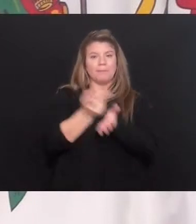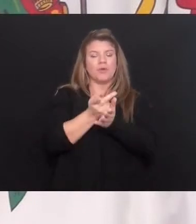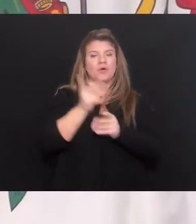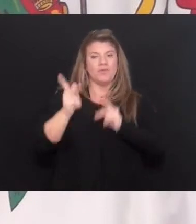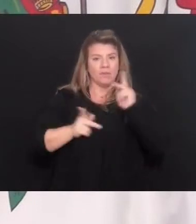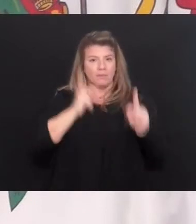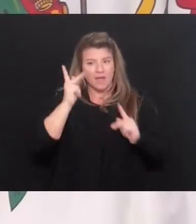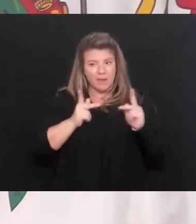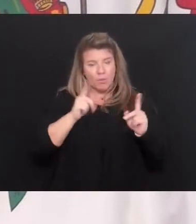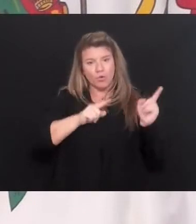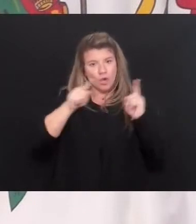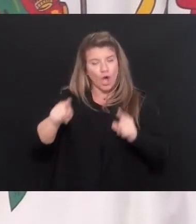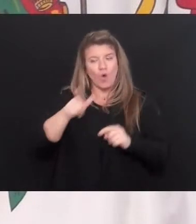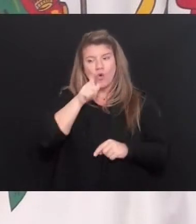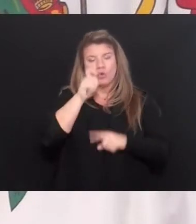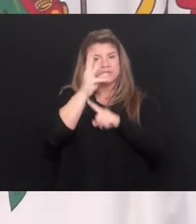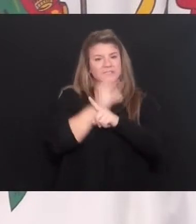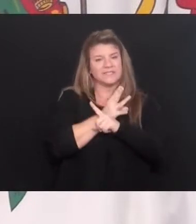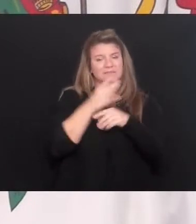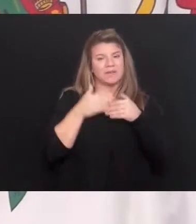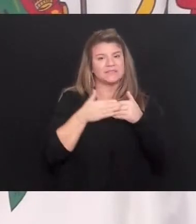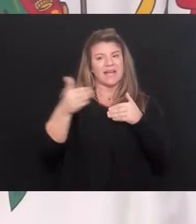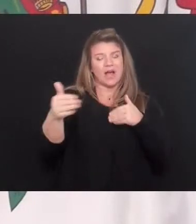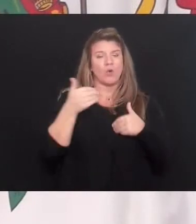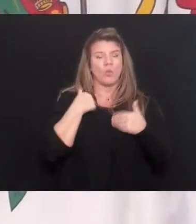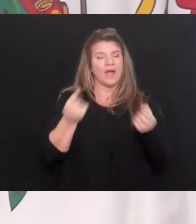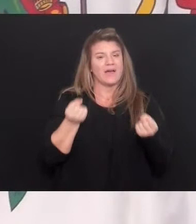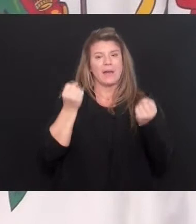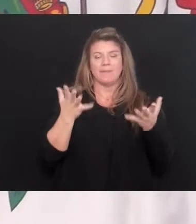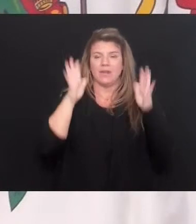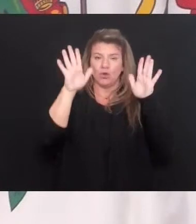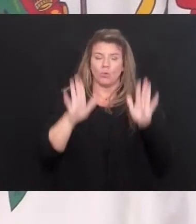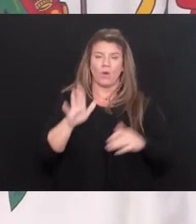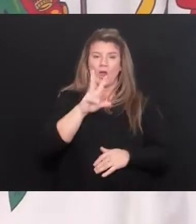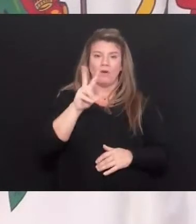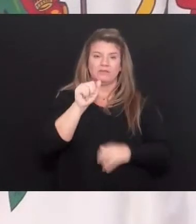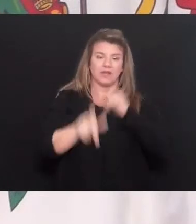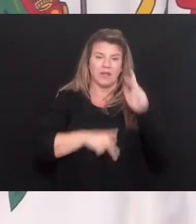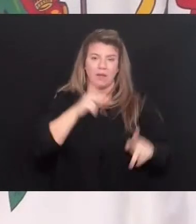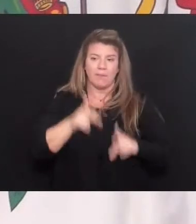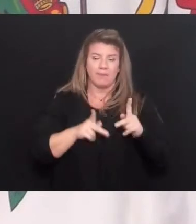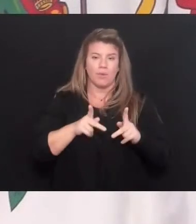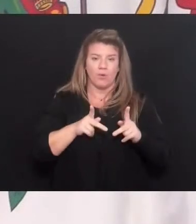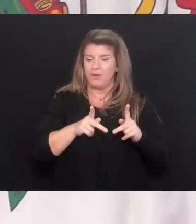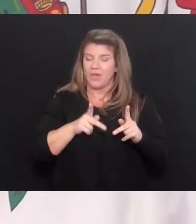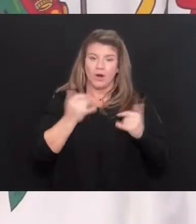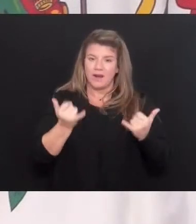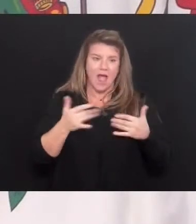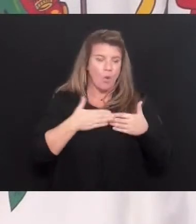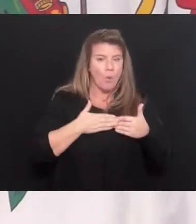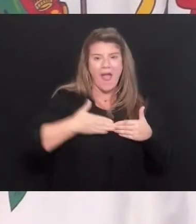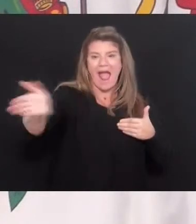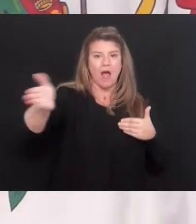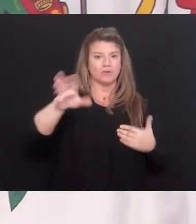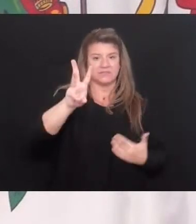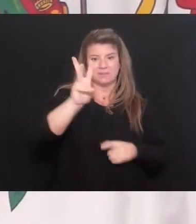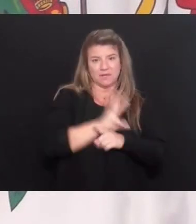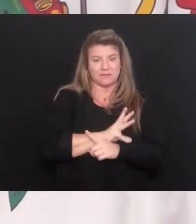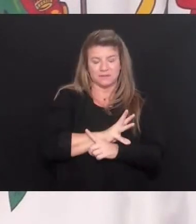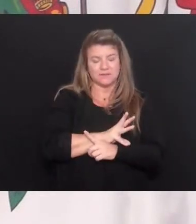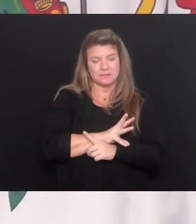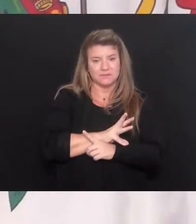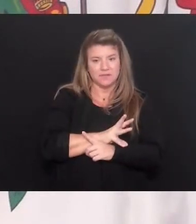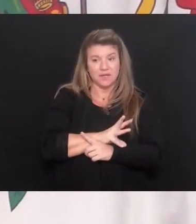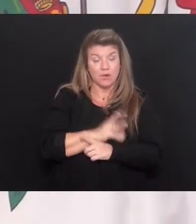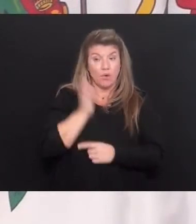go that are 6 months out. We have many, many great West Virginians that are way beyond the 6 months out and everything,